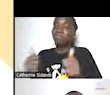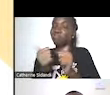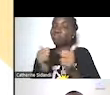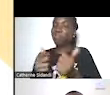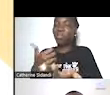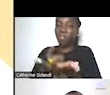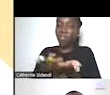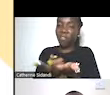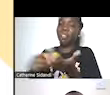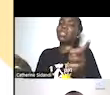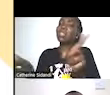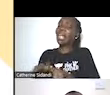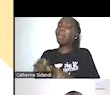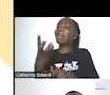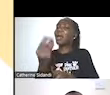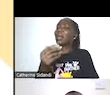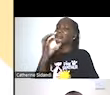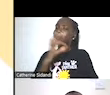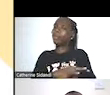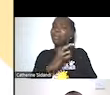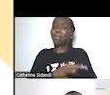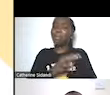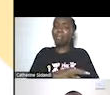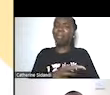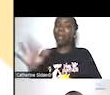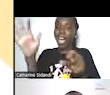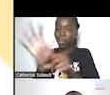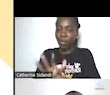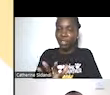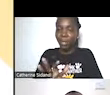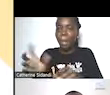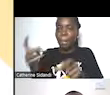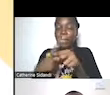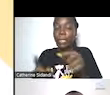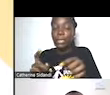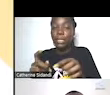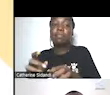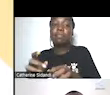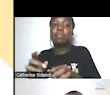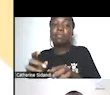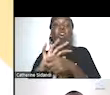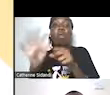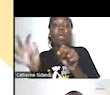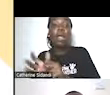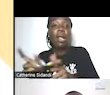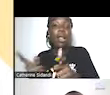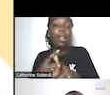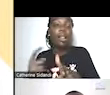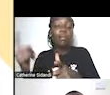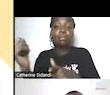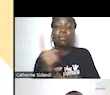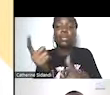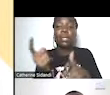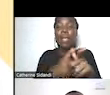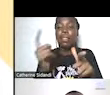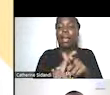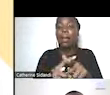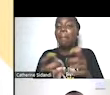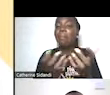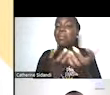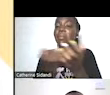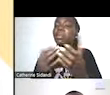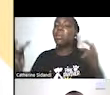of money. For those that the problem of Corona came in and had them close their plants, then the problem did